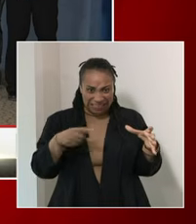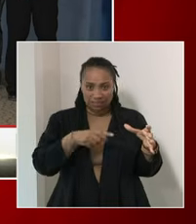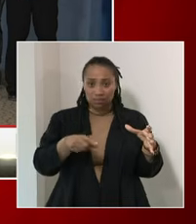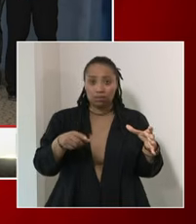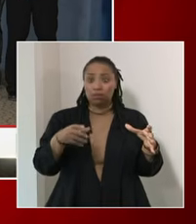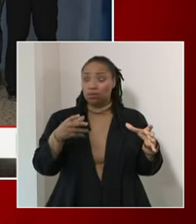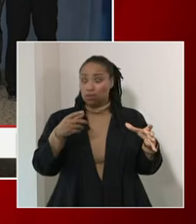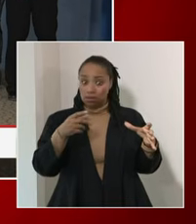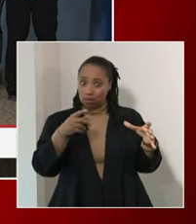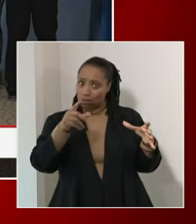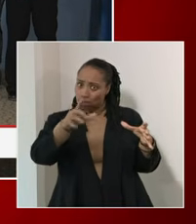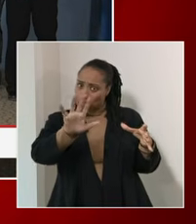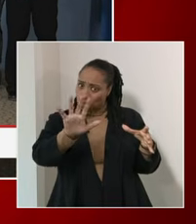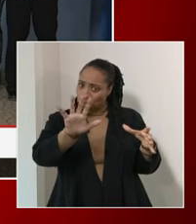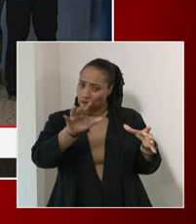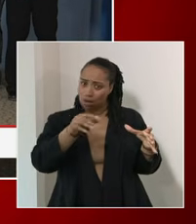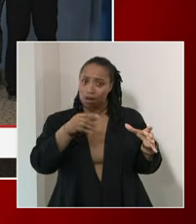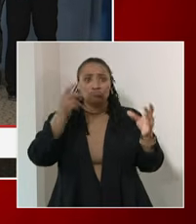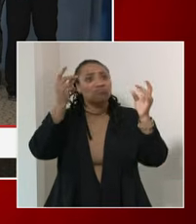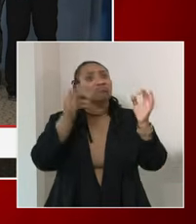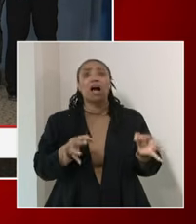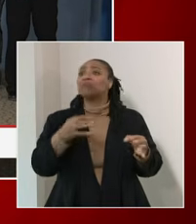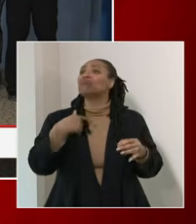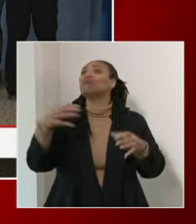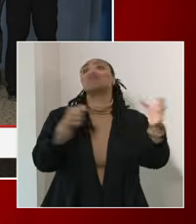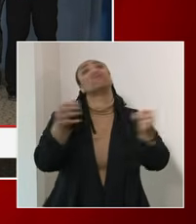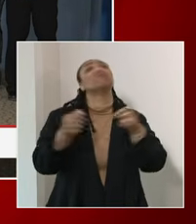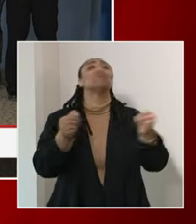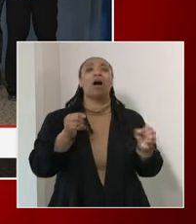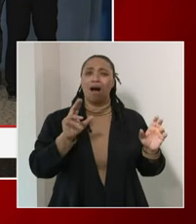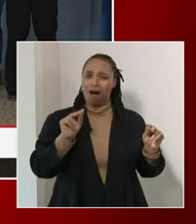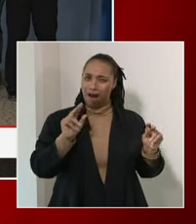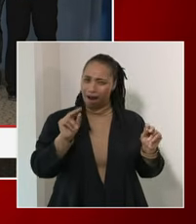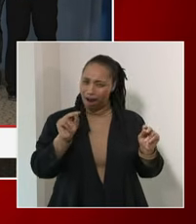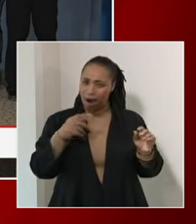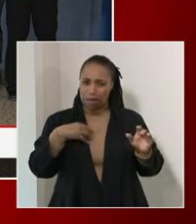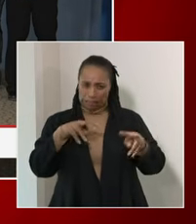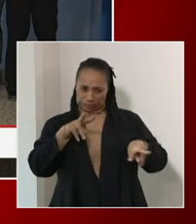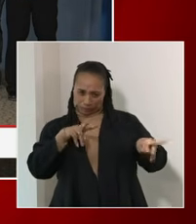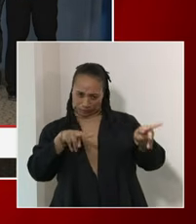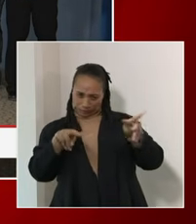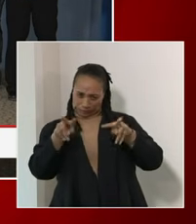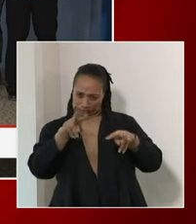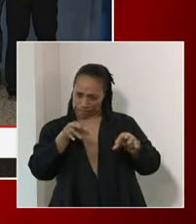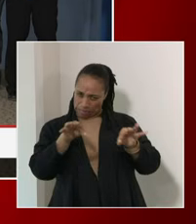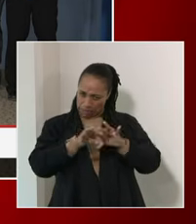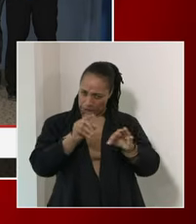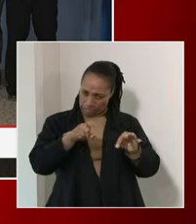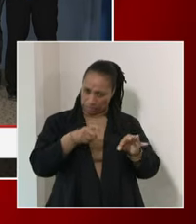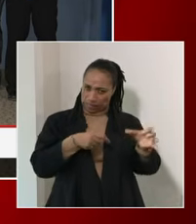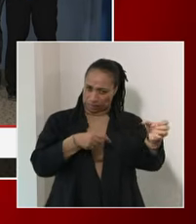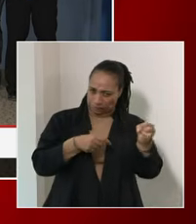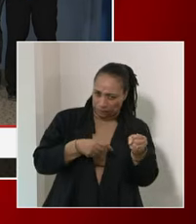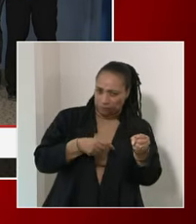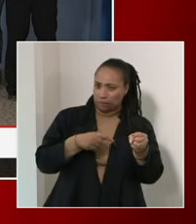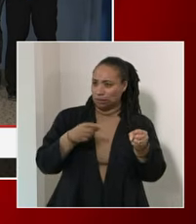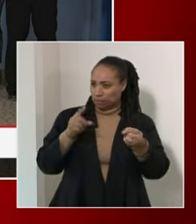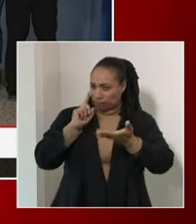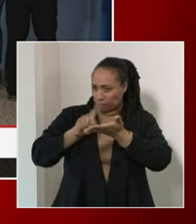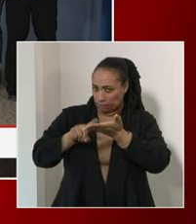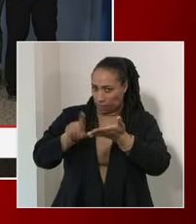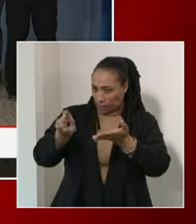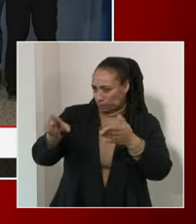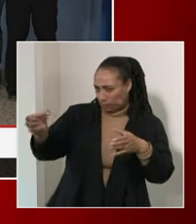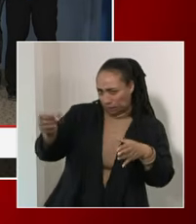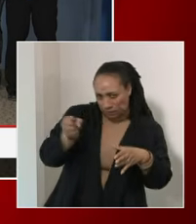Before the storm arrived, we had begun priming our pump, if you will, of